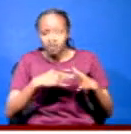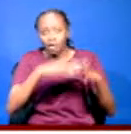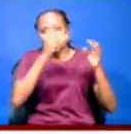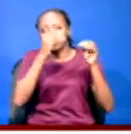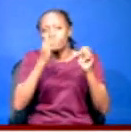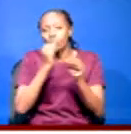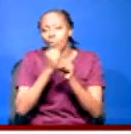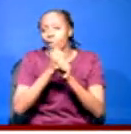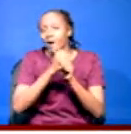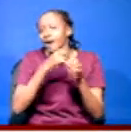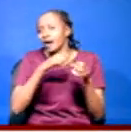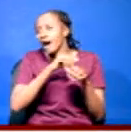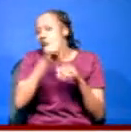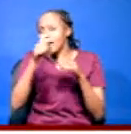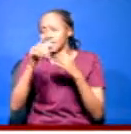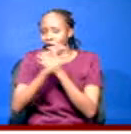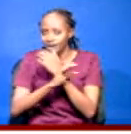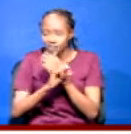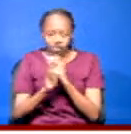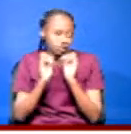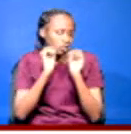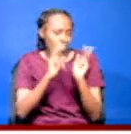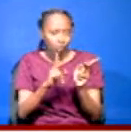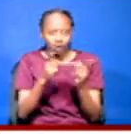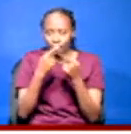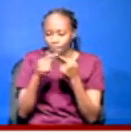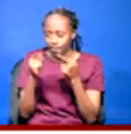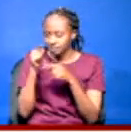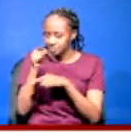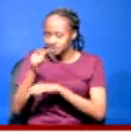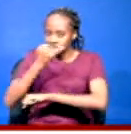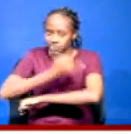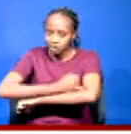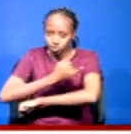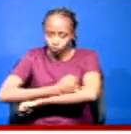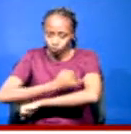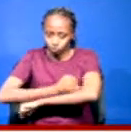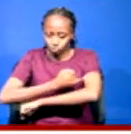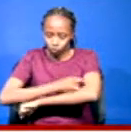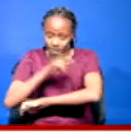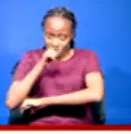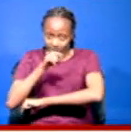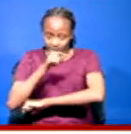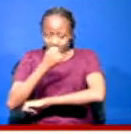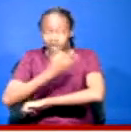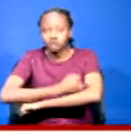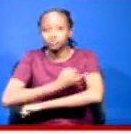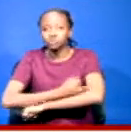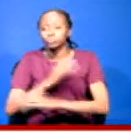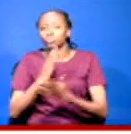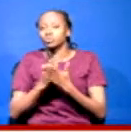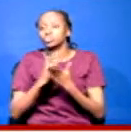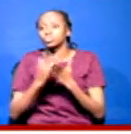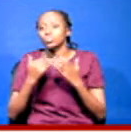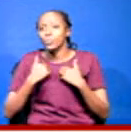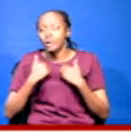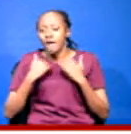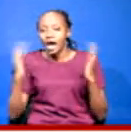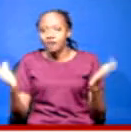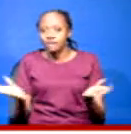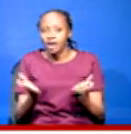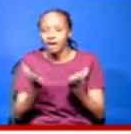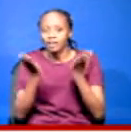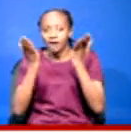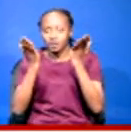to do so. And therefore, this institution, sir, this institution will enhance their capacity to train